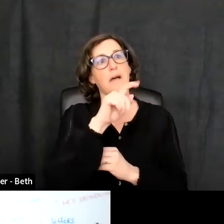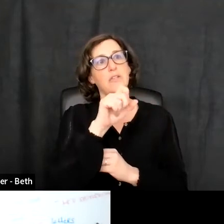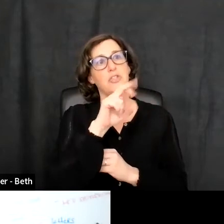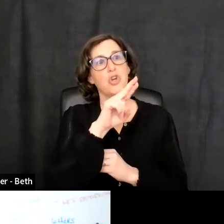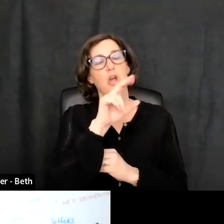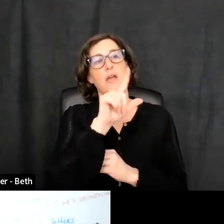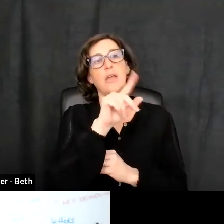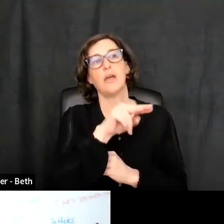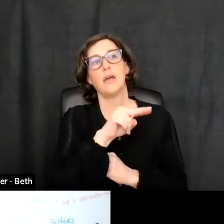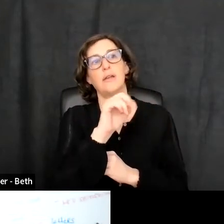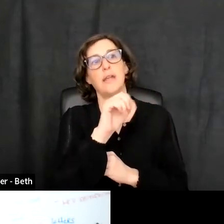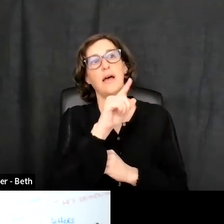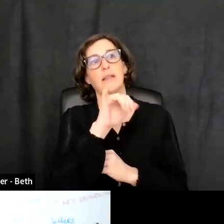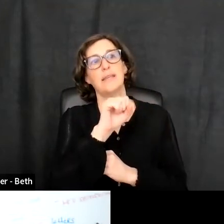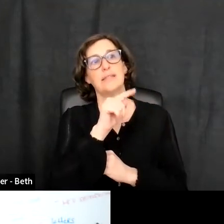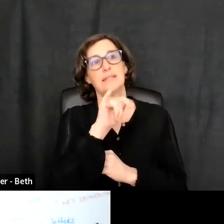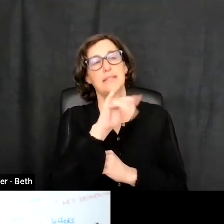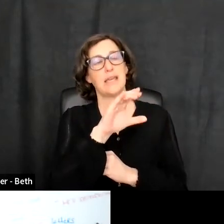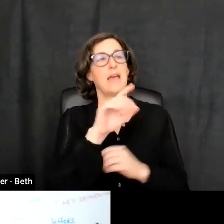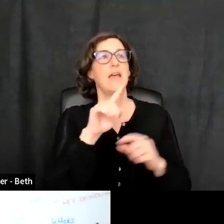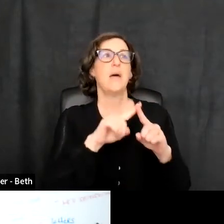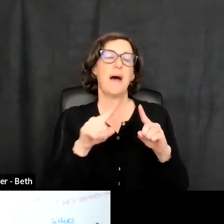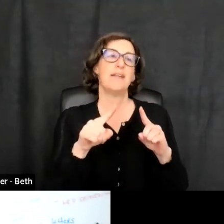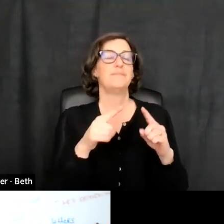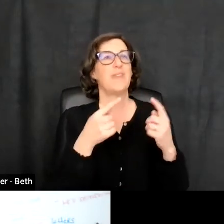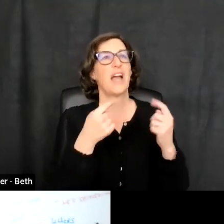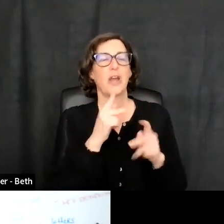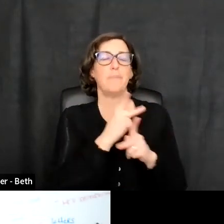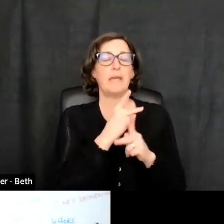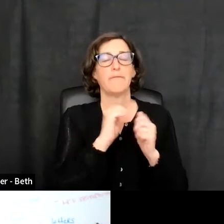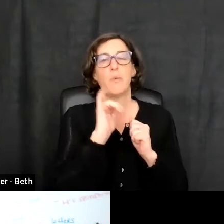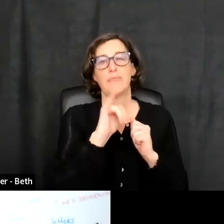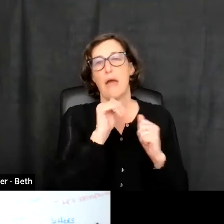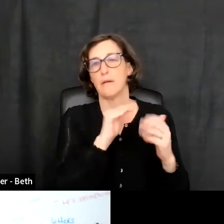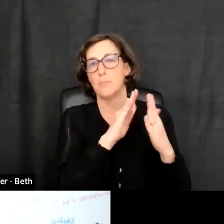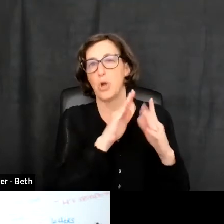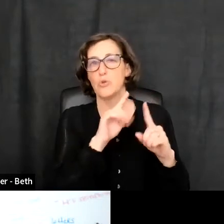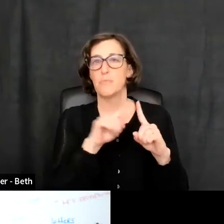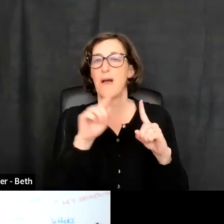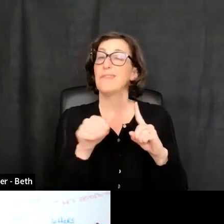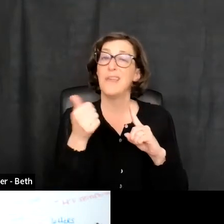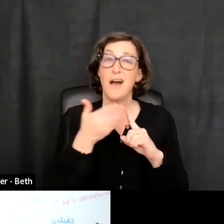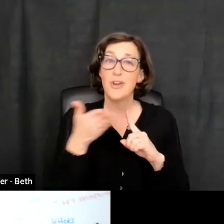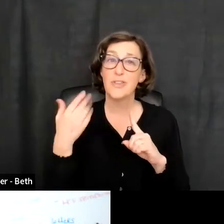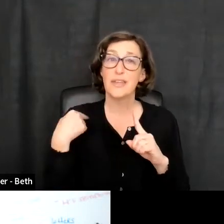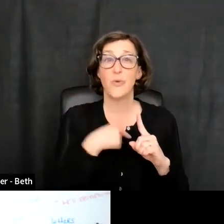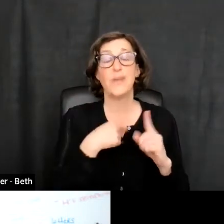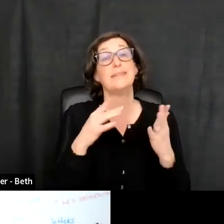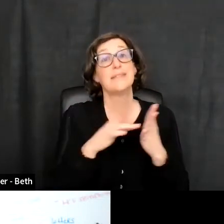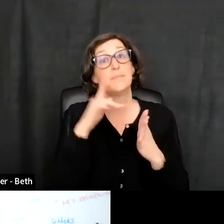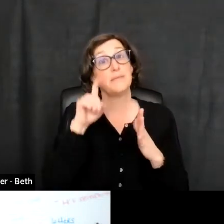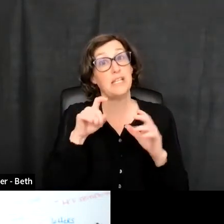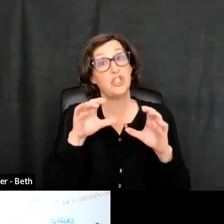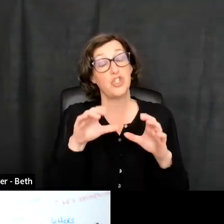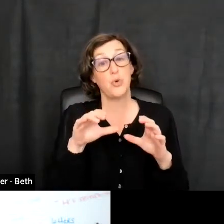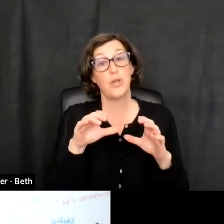deploy that type of behavior judiciously. But then the other thing we've sometimes had to do is deploy